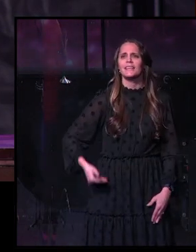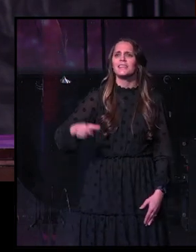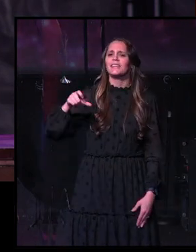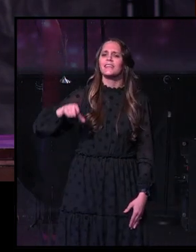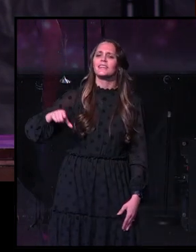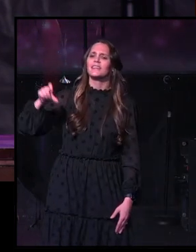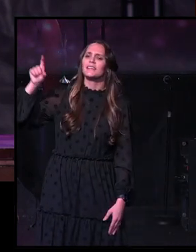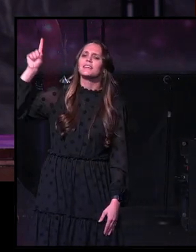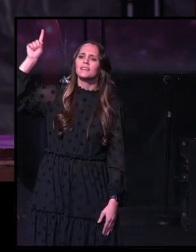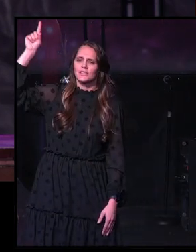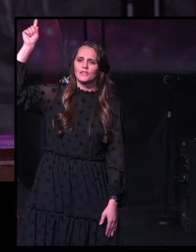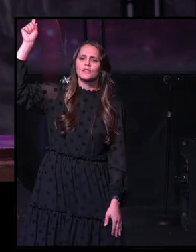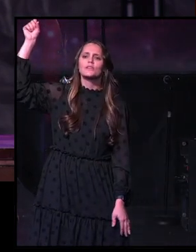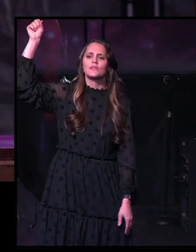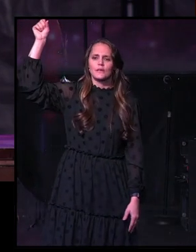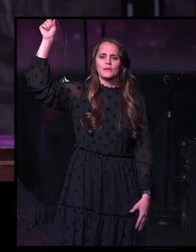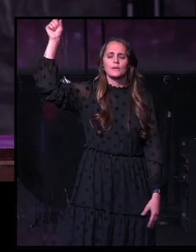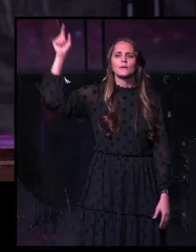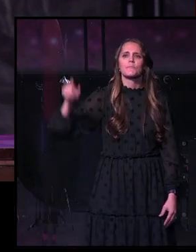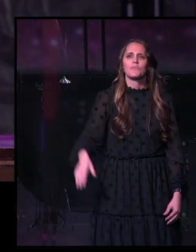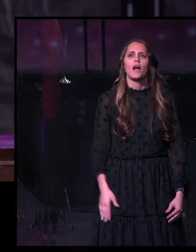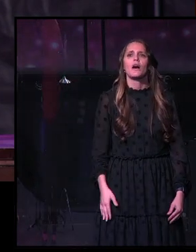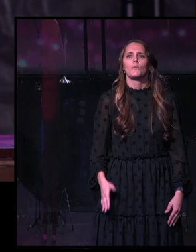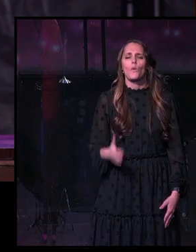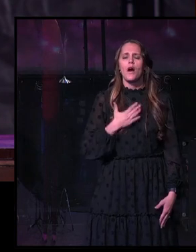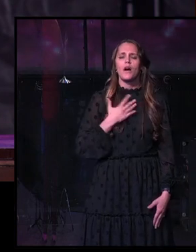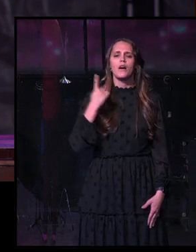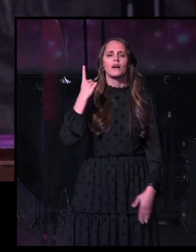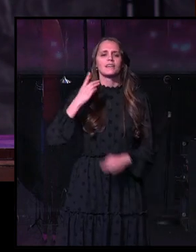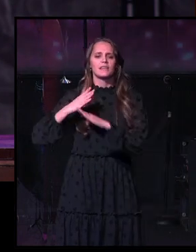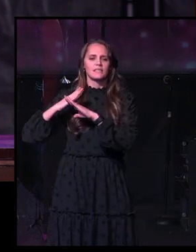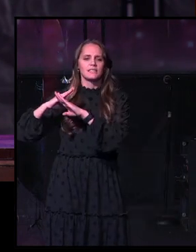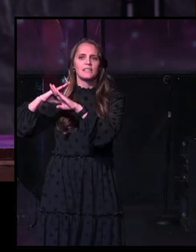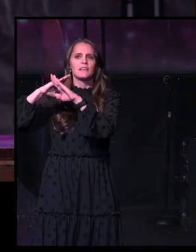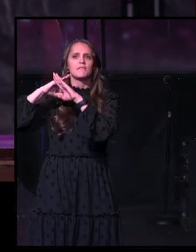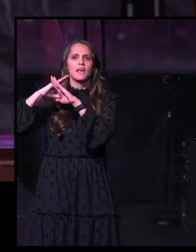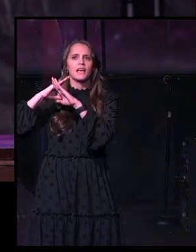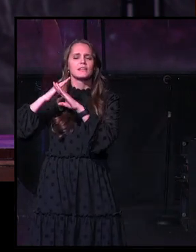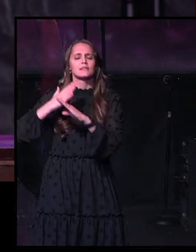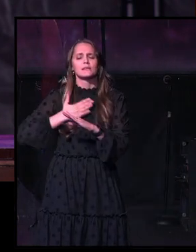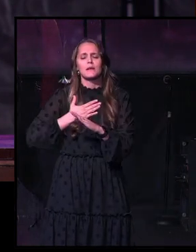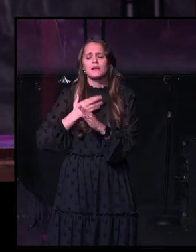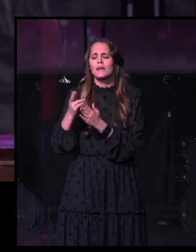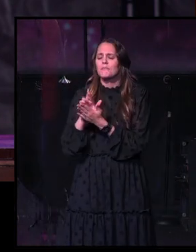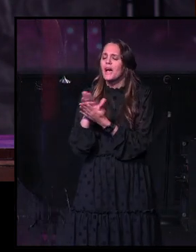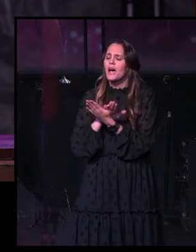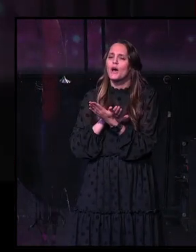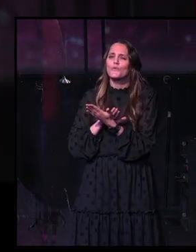Yeah.